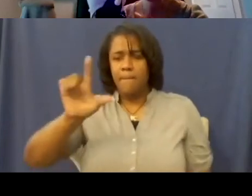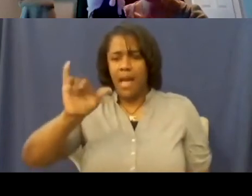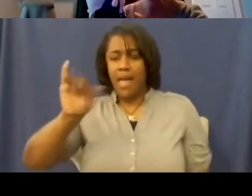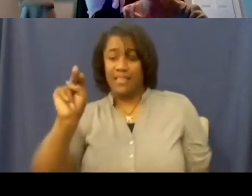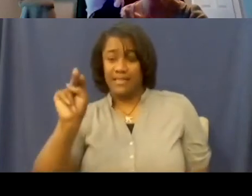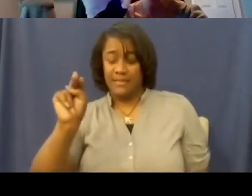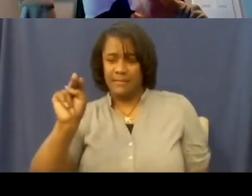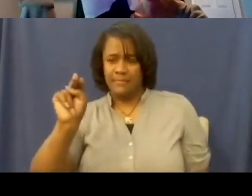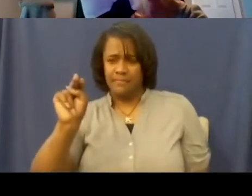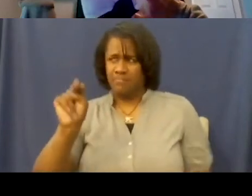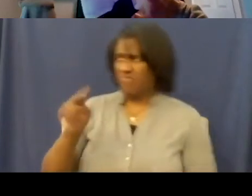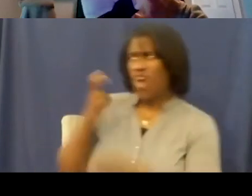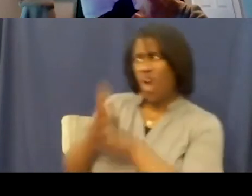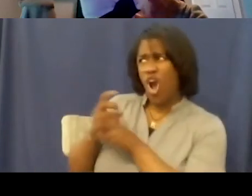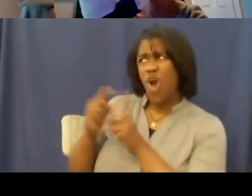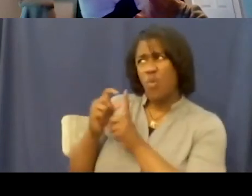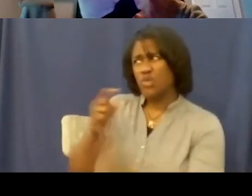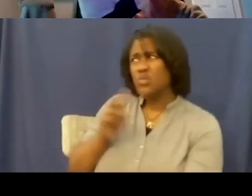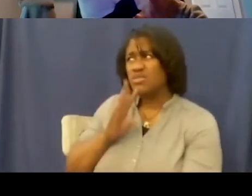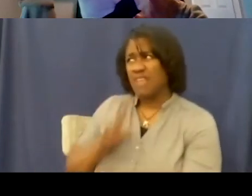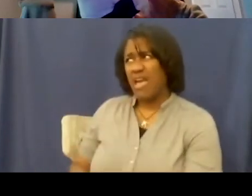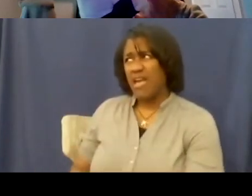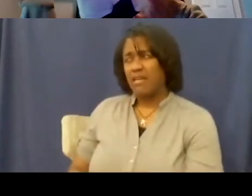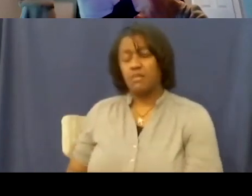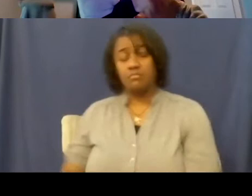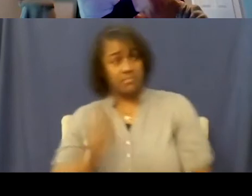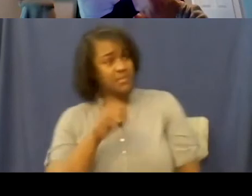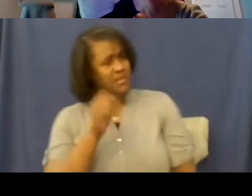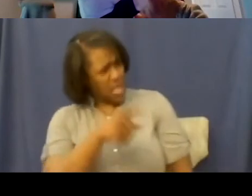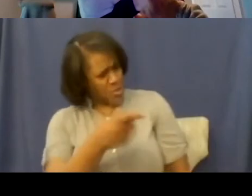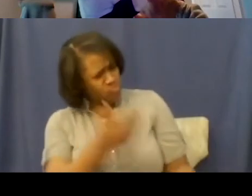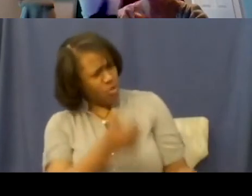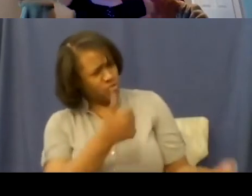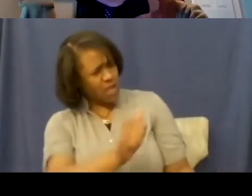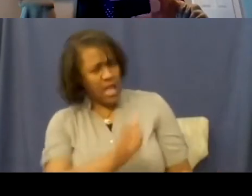That's a hard word to say. Yeah, well, why don't you try it?